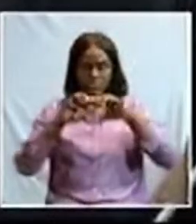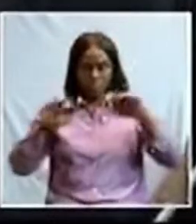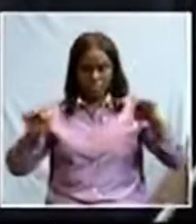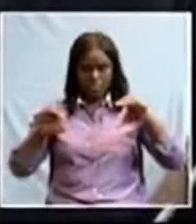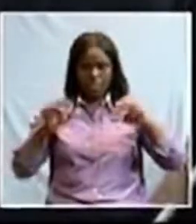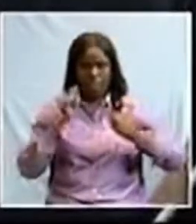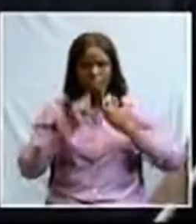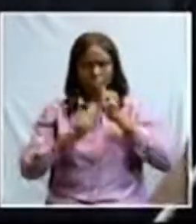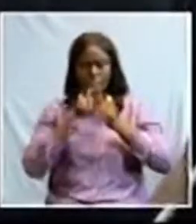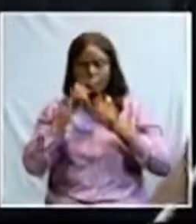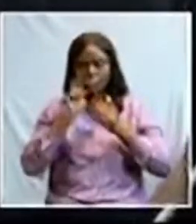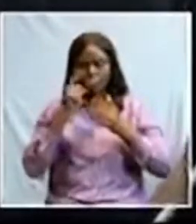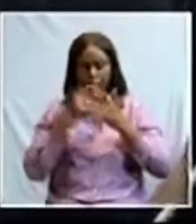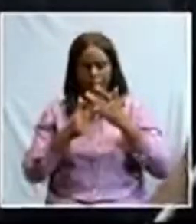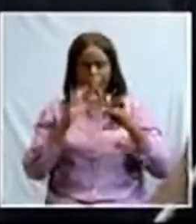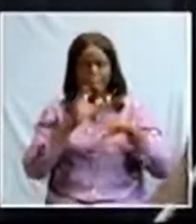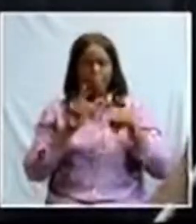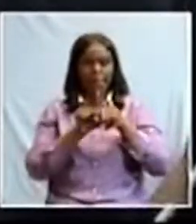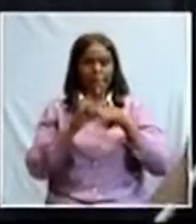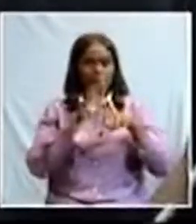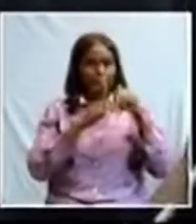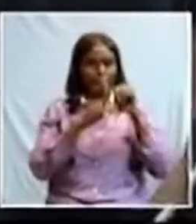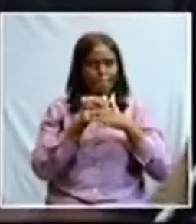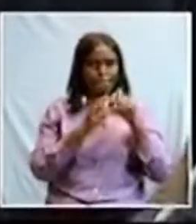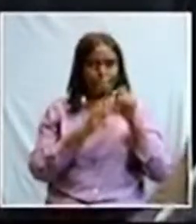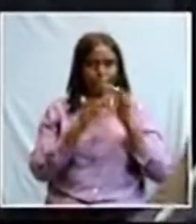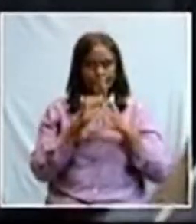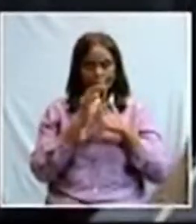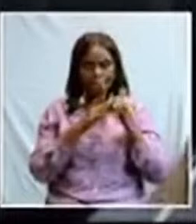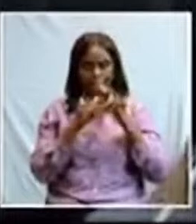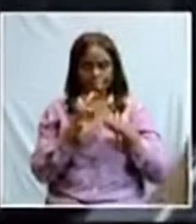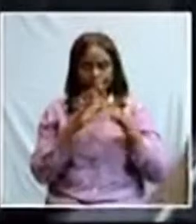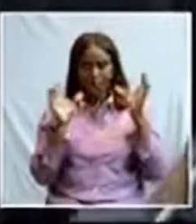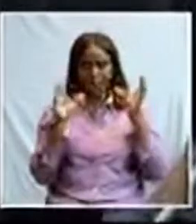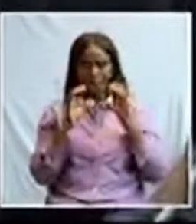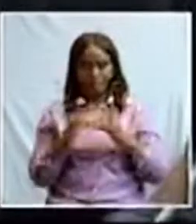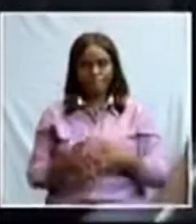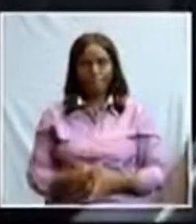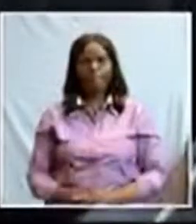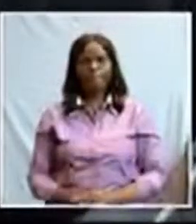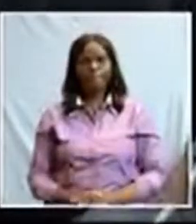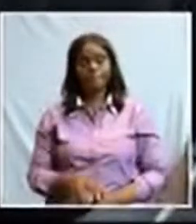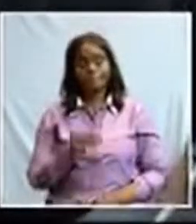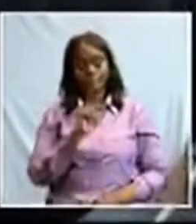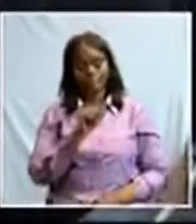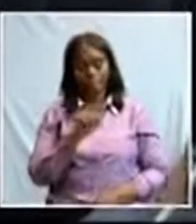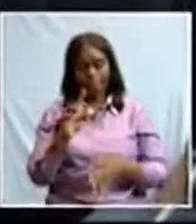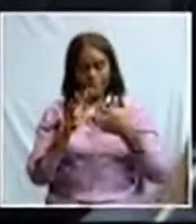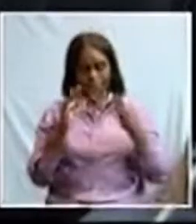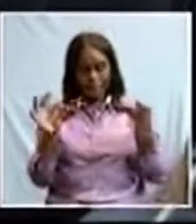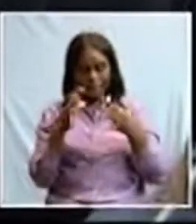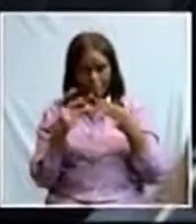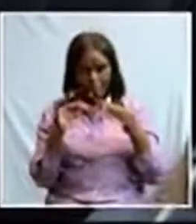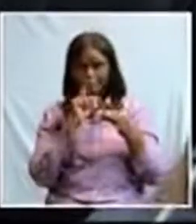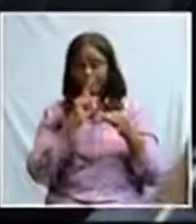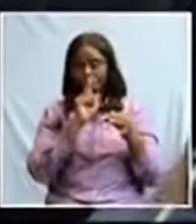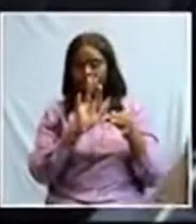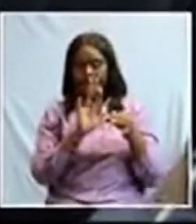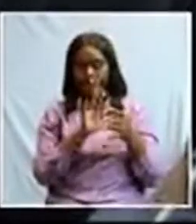that should comfort the community based on the story, based on the fact